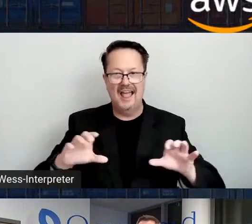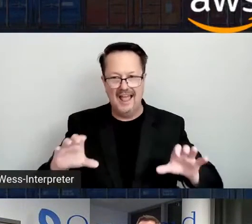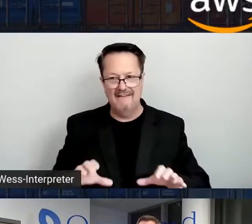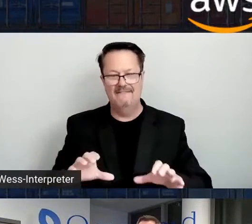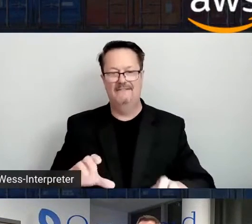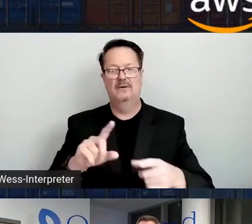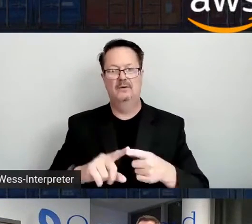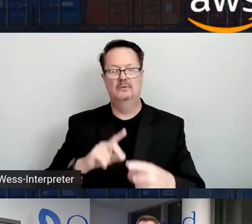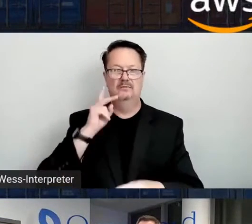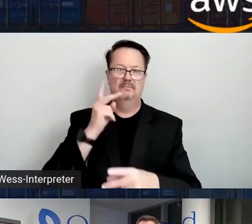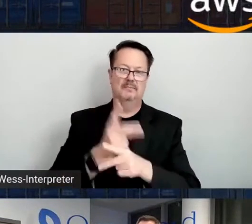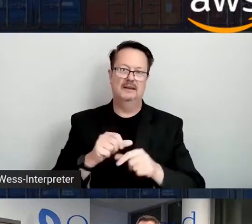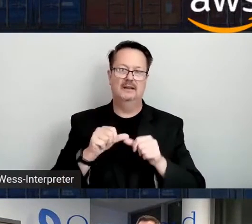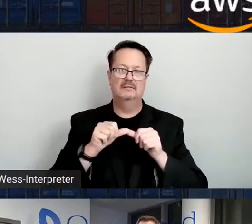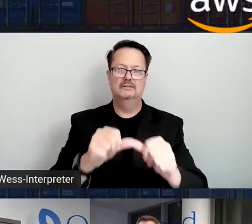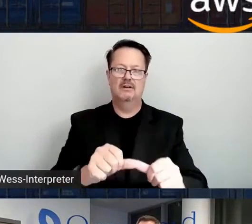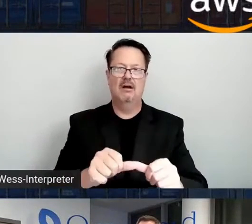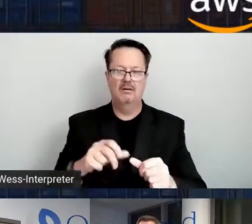solid posture.